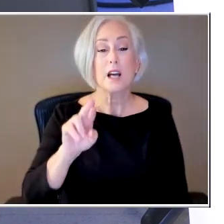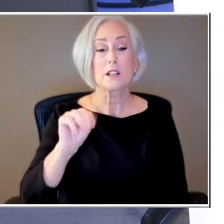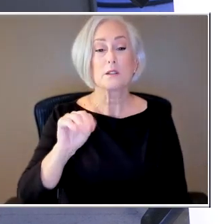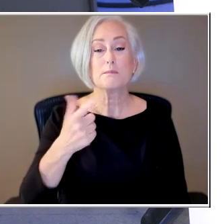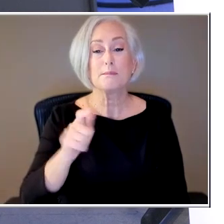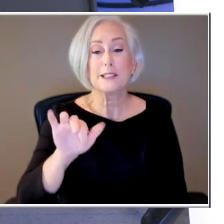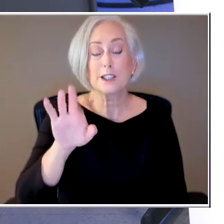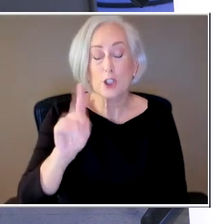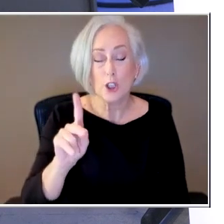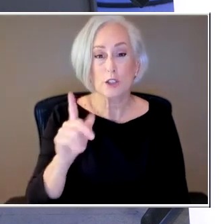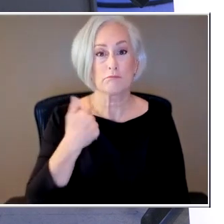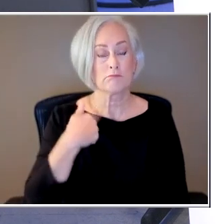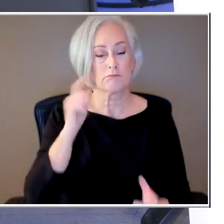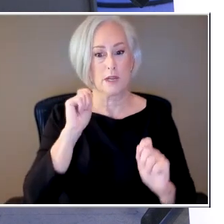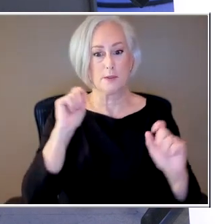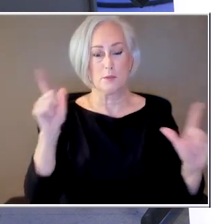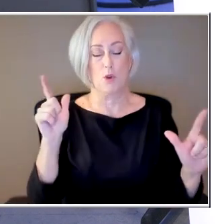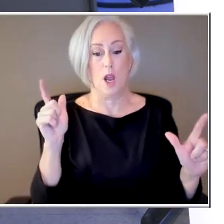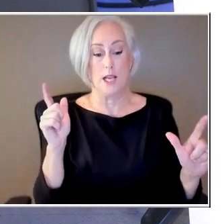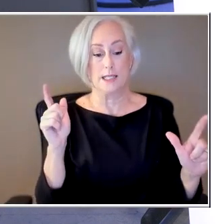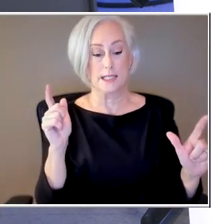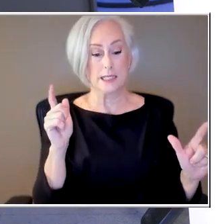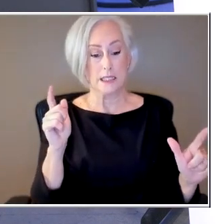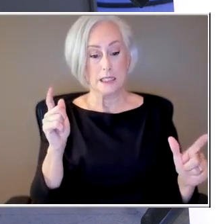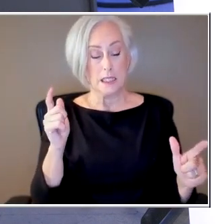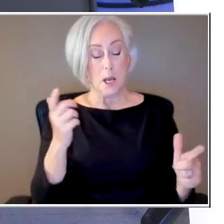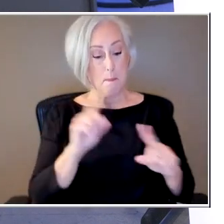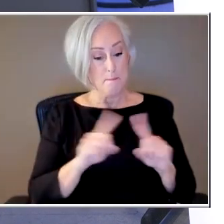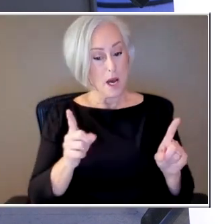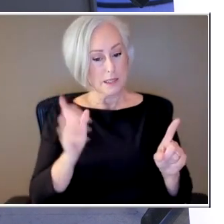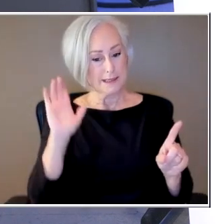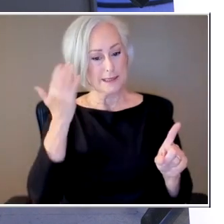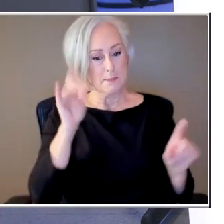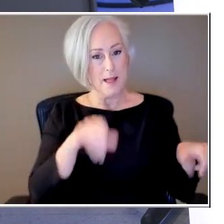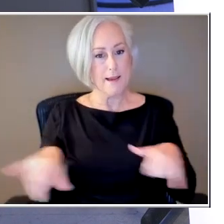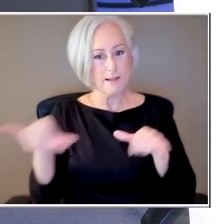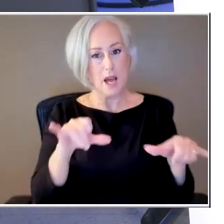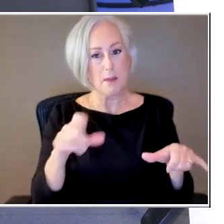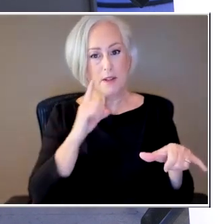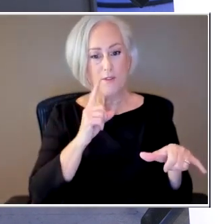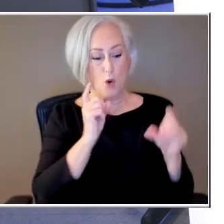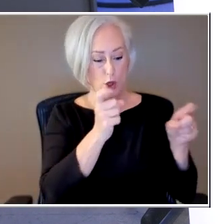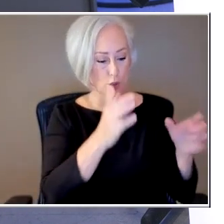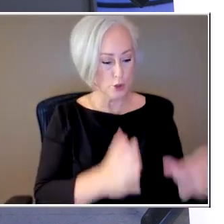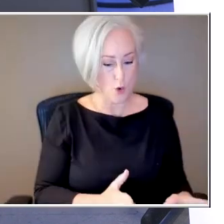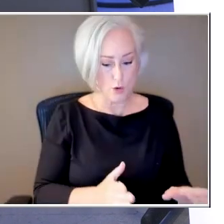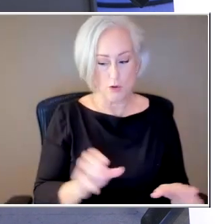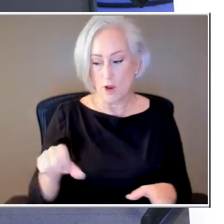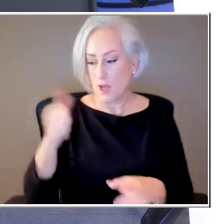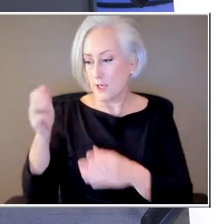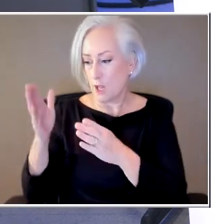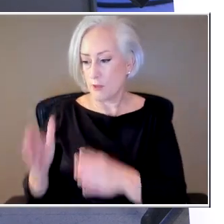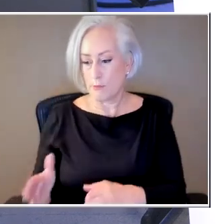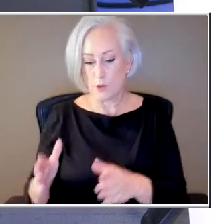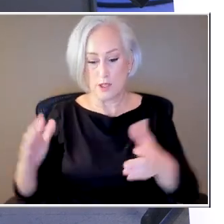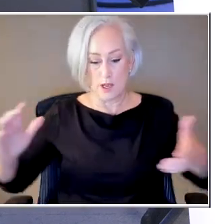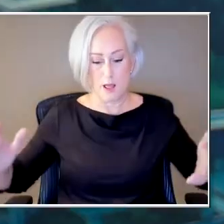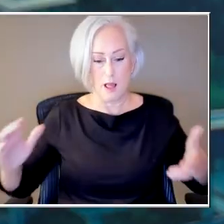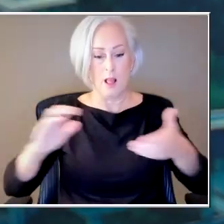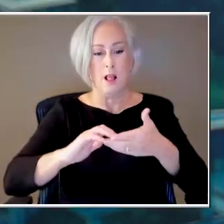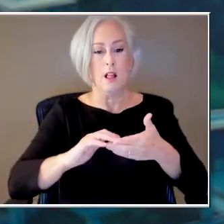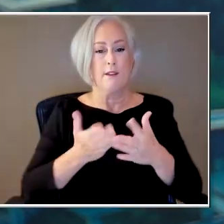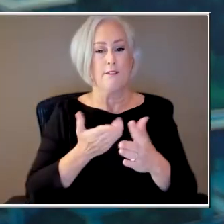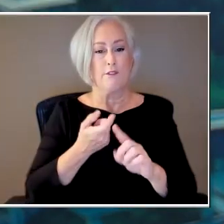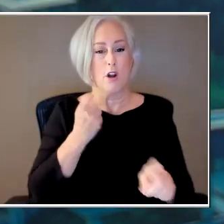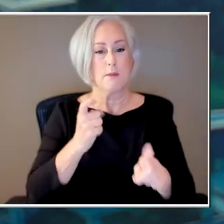surprising to many perhaps that it's pretty common for a donor and a recipient to be connected from different continents, correct? Yes,